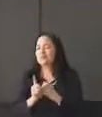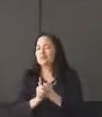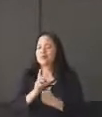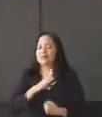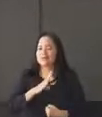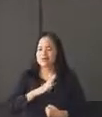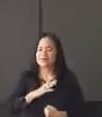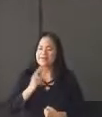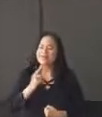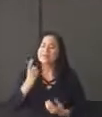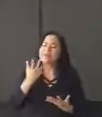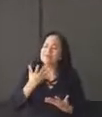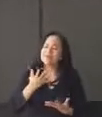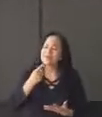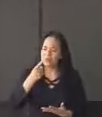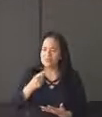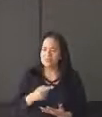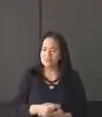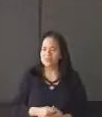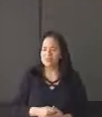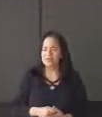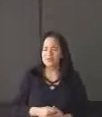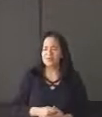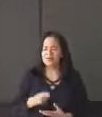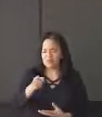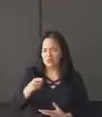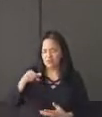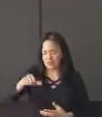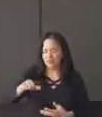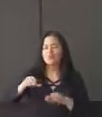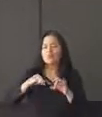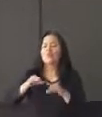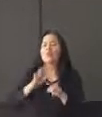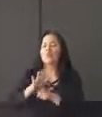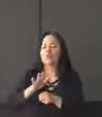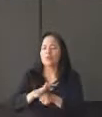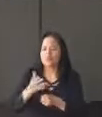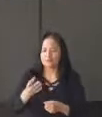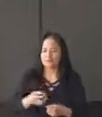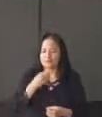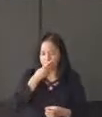you to tell us what you do in your platform.